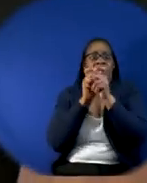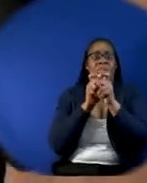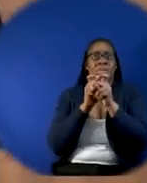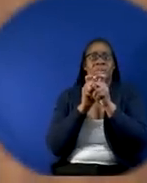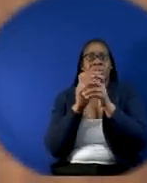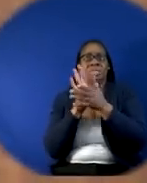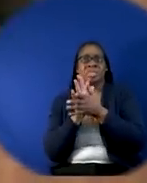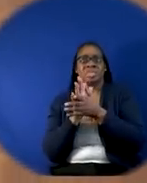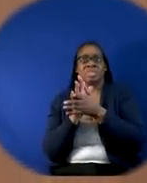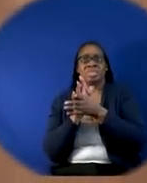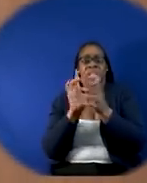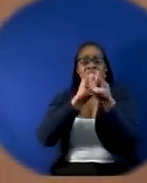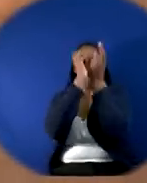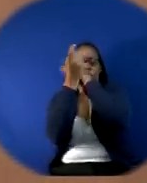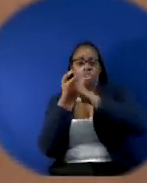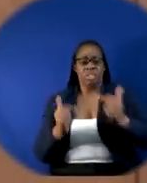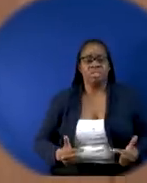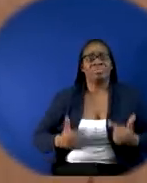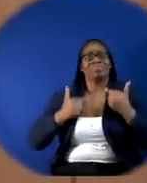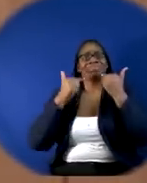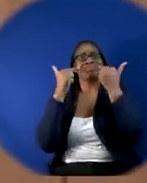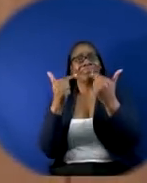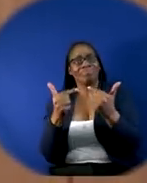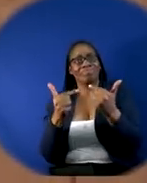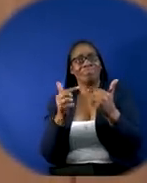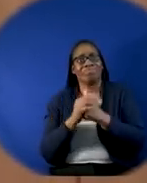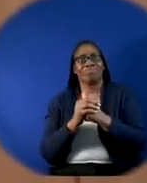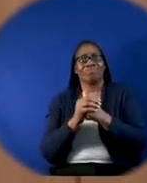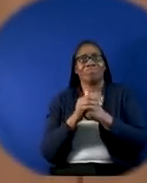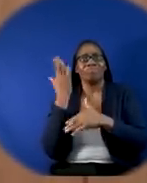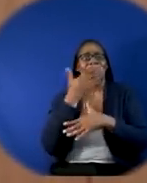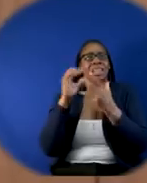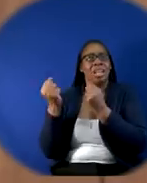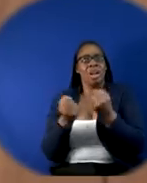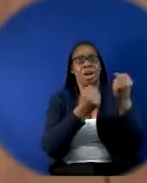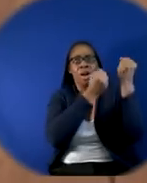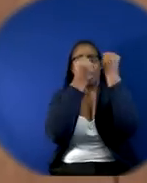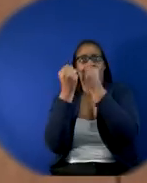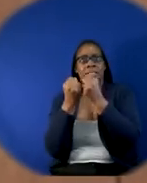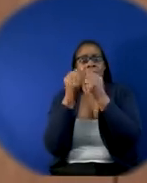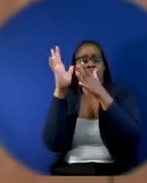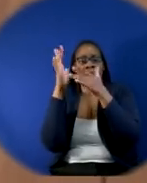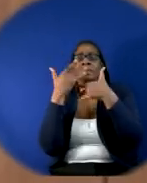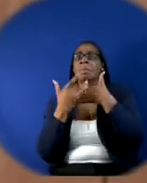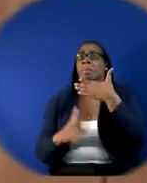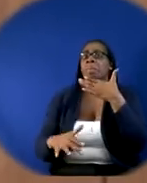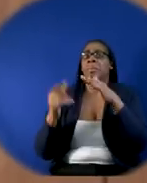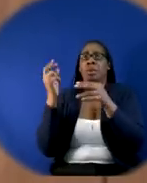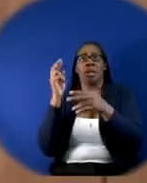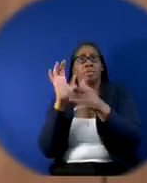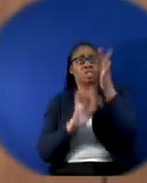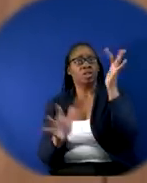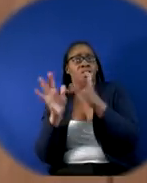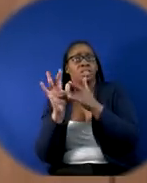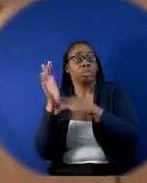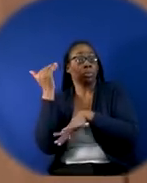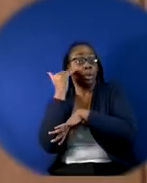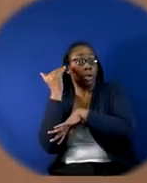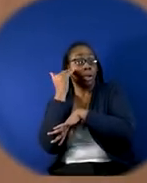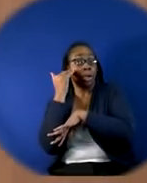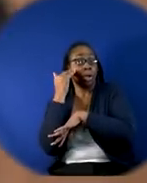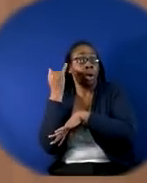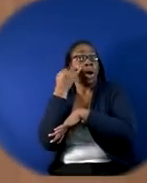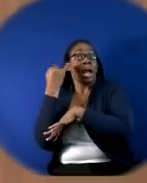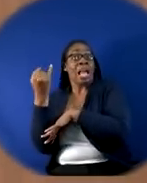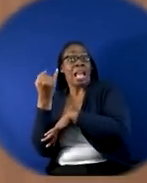Would you transform us? Oh, in the power of the blood of Jesus. We know, oh, God, that if the